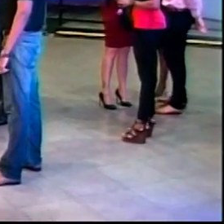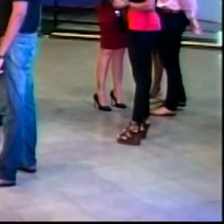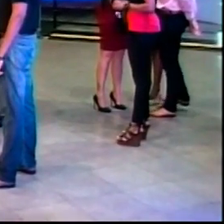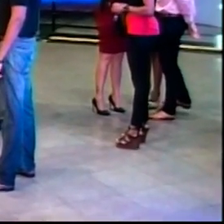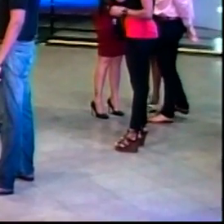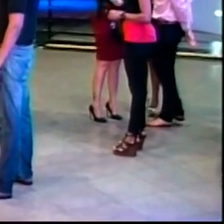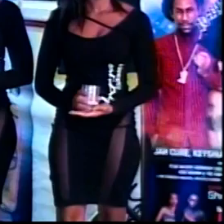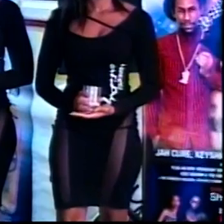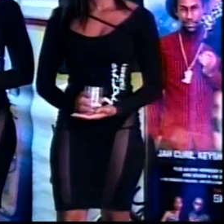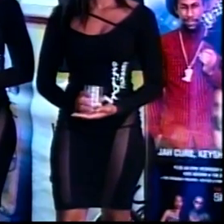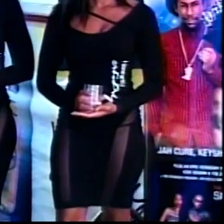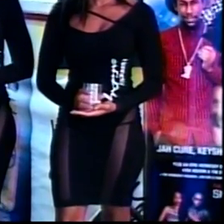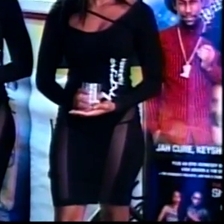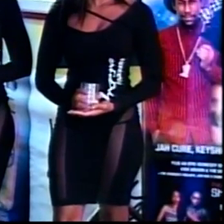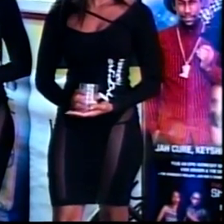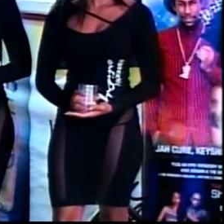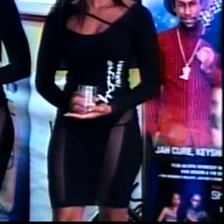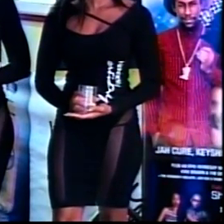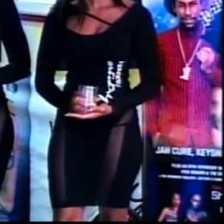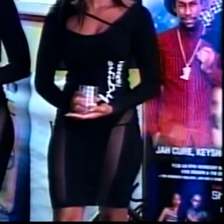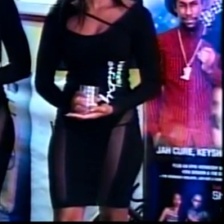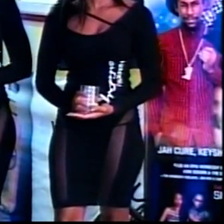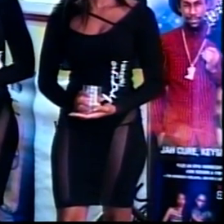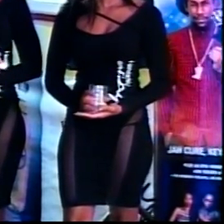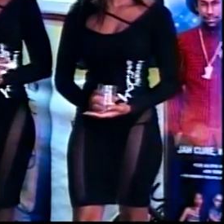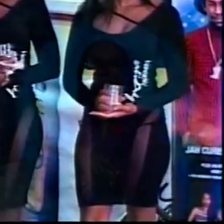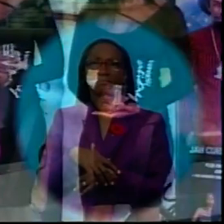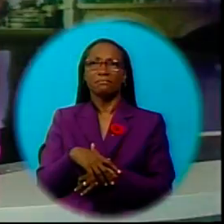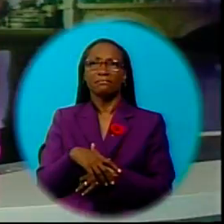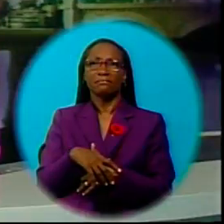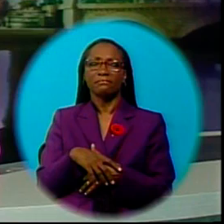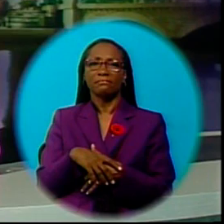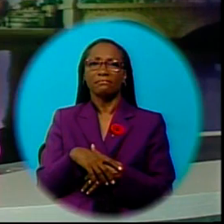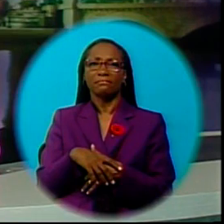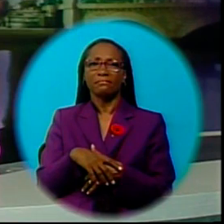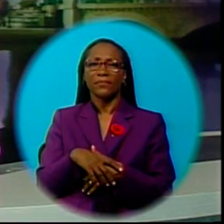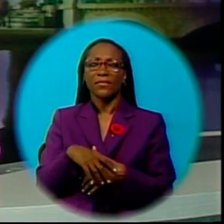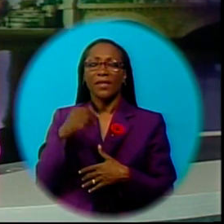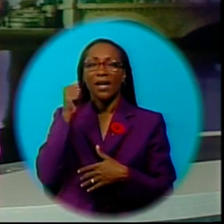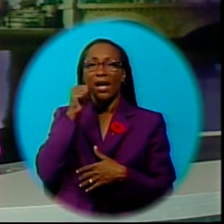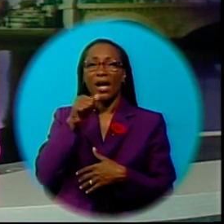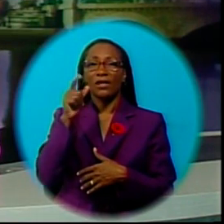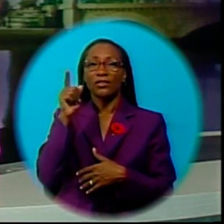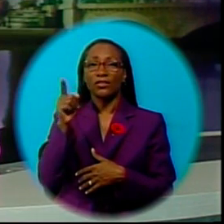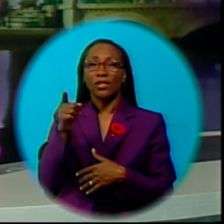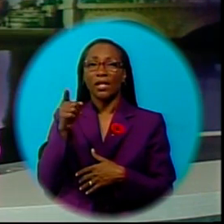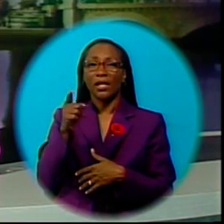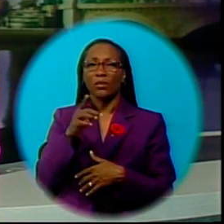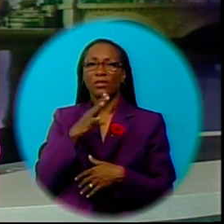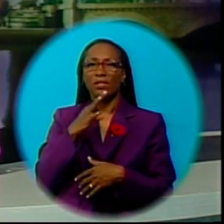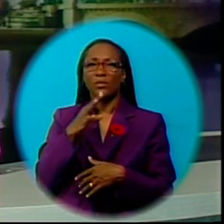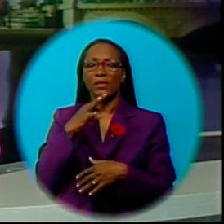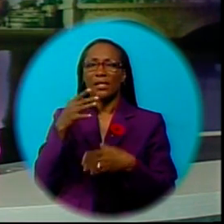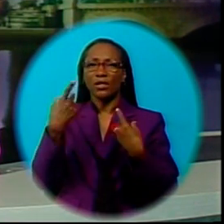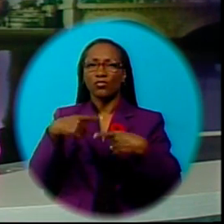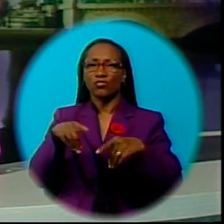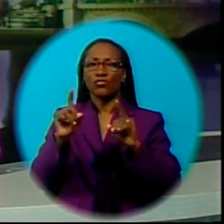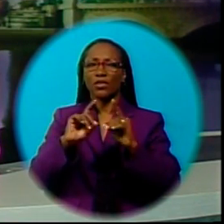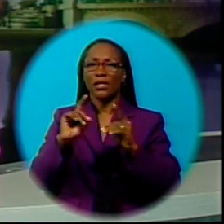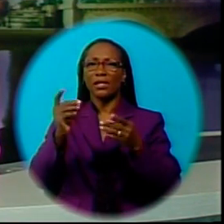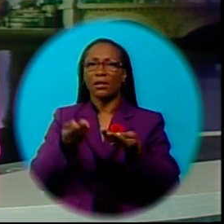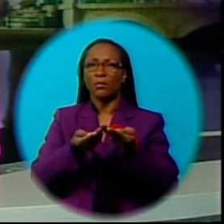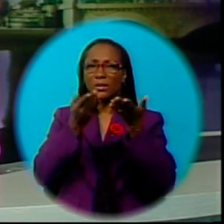Alison Hunt, says securing the headliner took years. She was speaking during the launch of the show in the presence of sponsors and the media